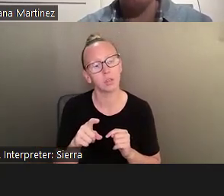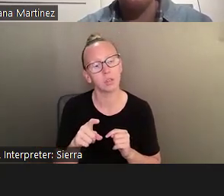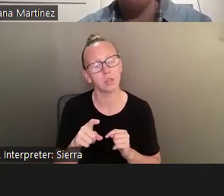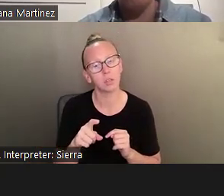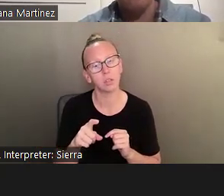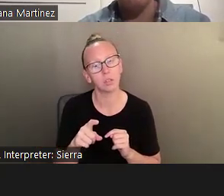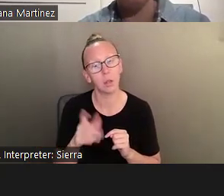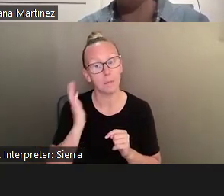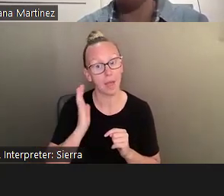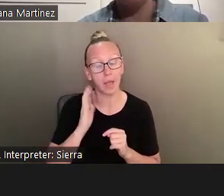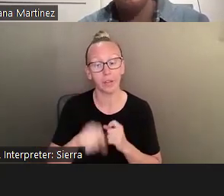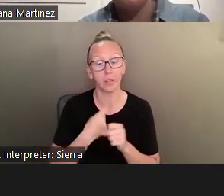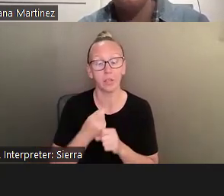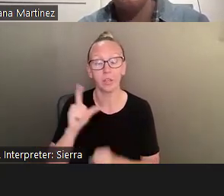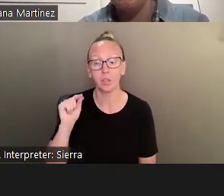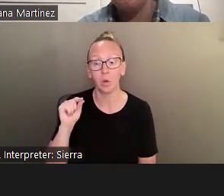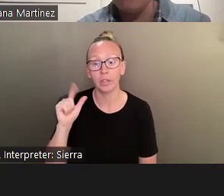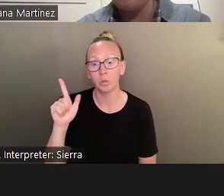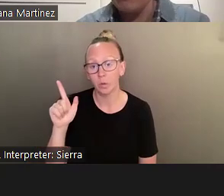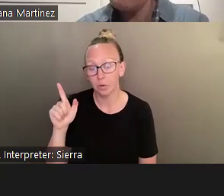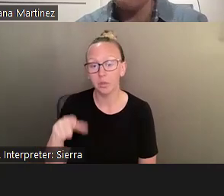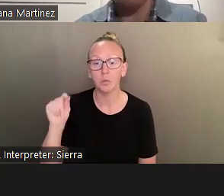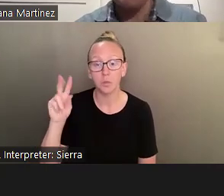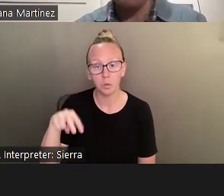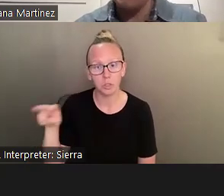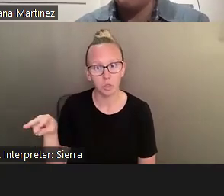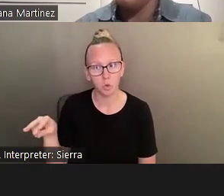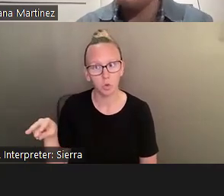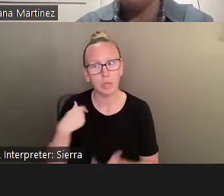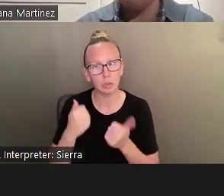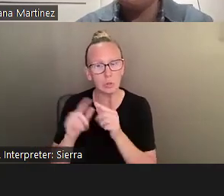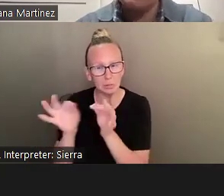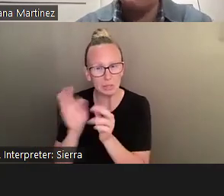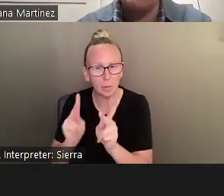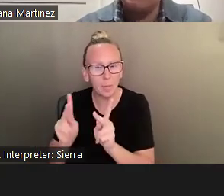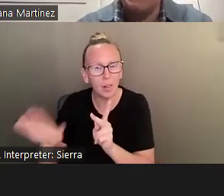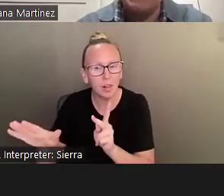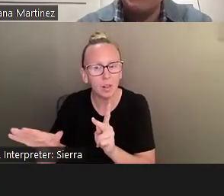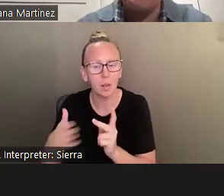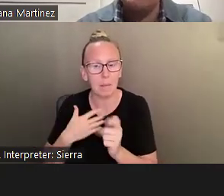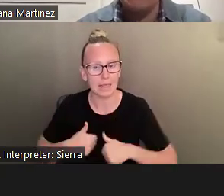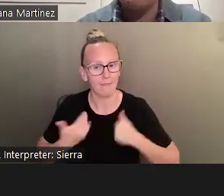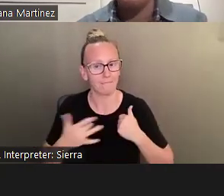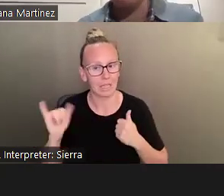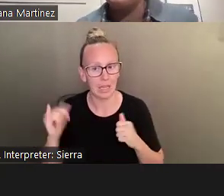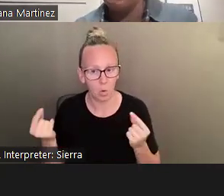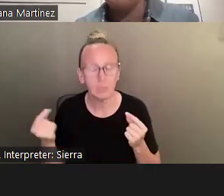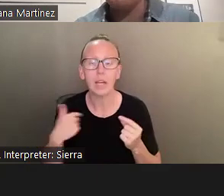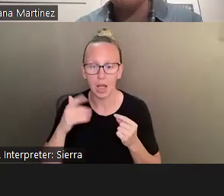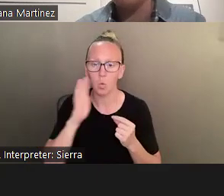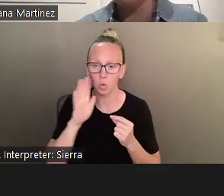in 2021 and 2022 what my life felt like. I would kind of